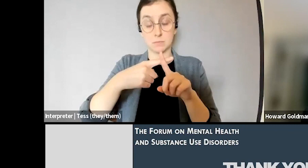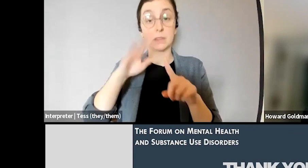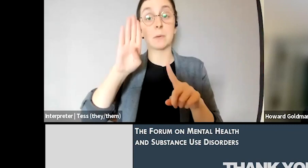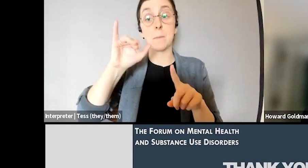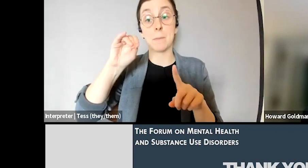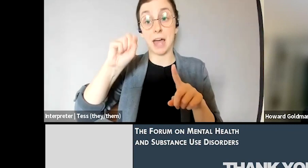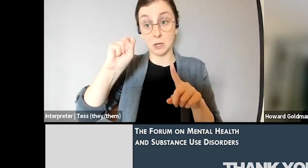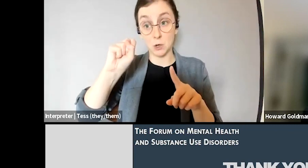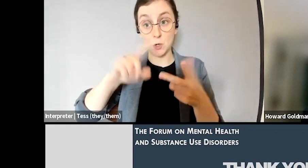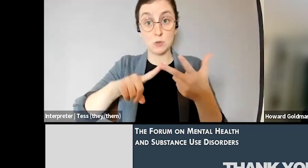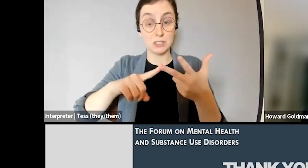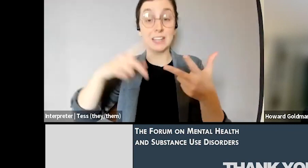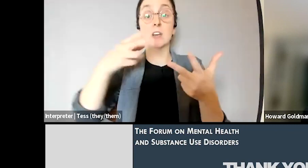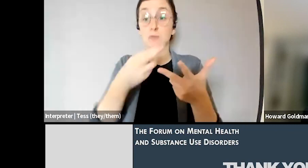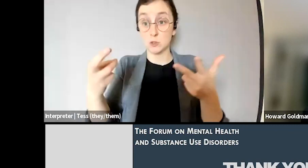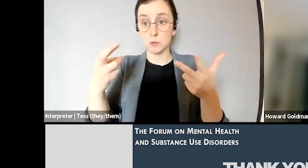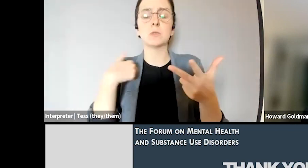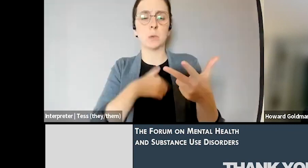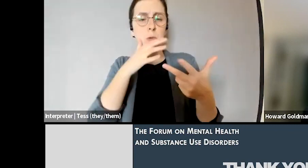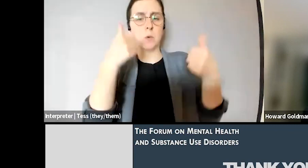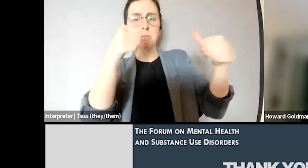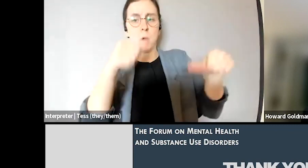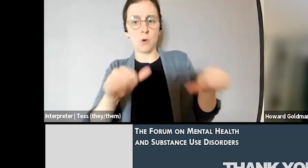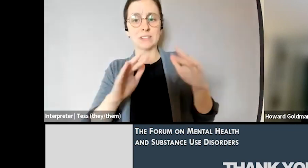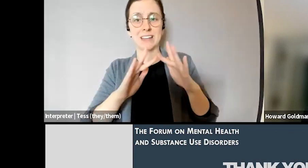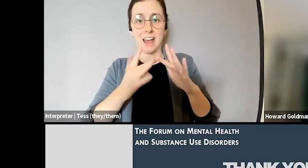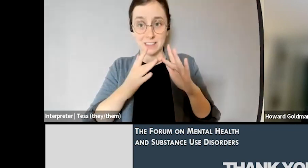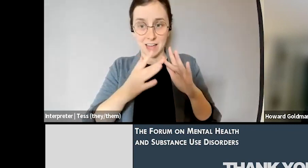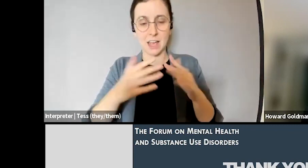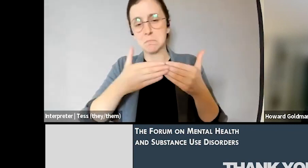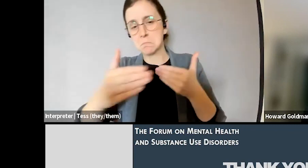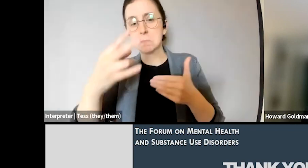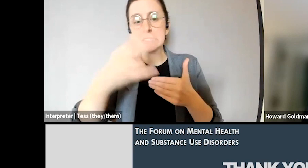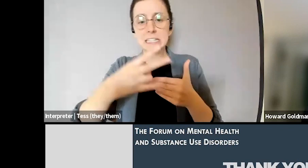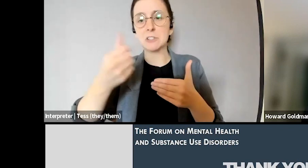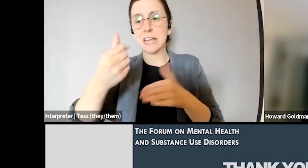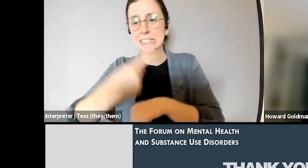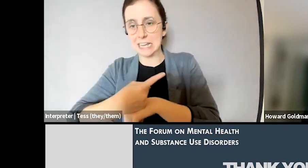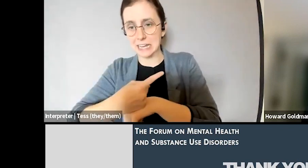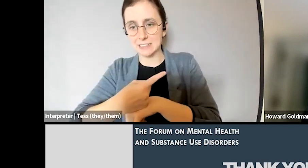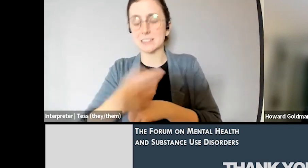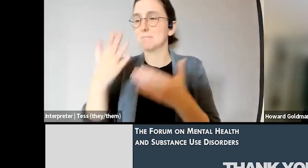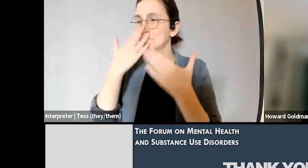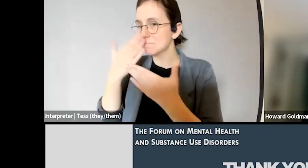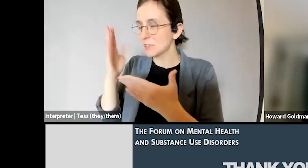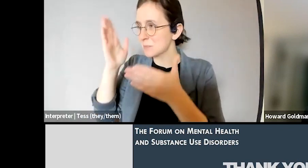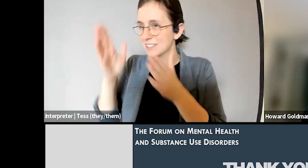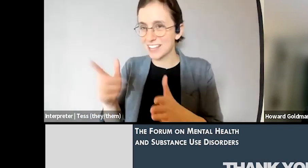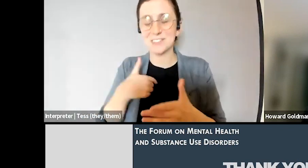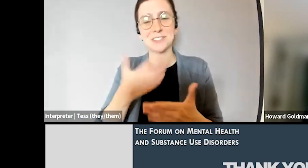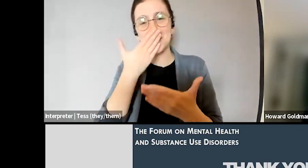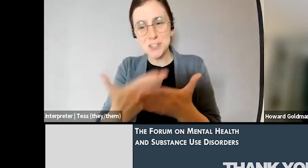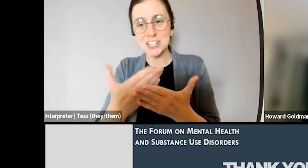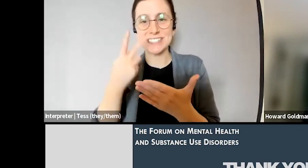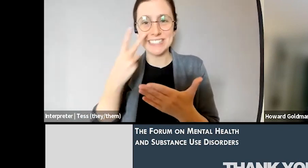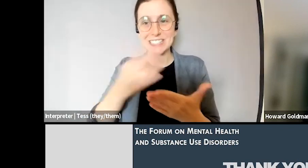webpage in 7 to 10 days. Thank you to our distinguished webinar participants. It was good to see many of my friends and